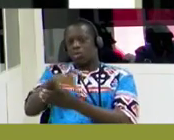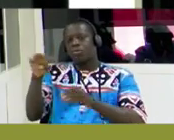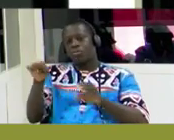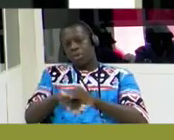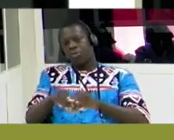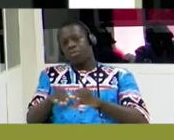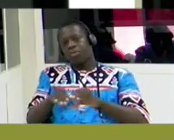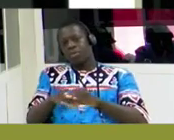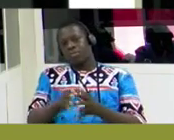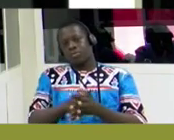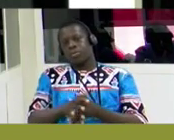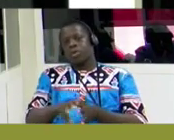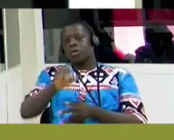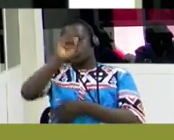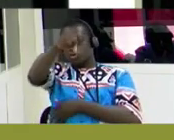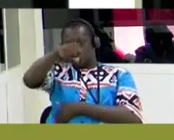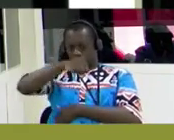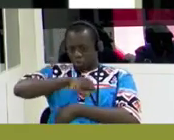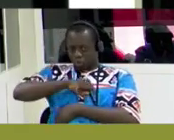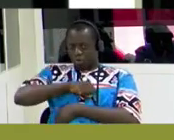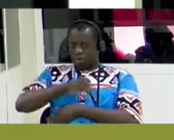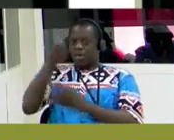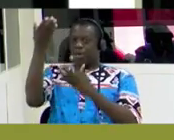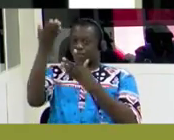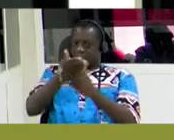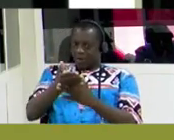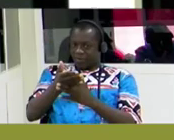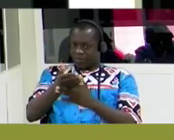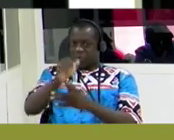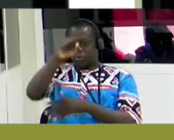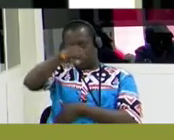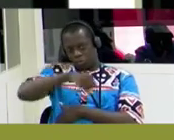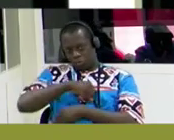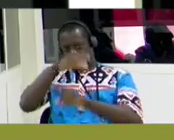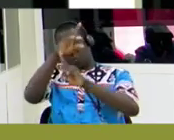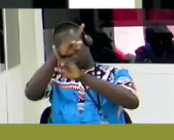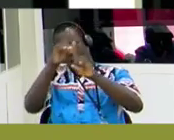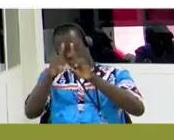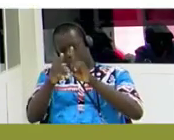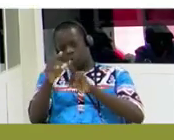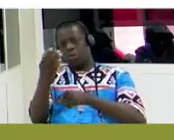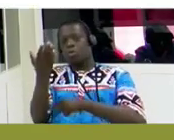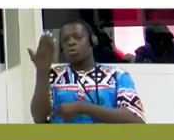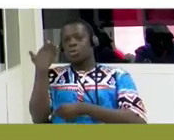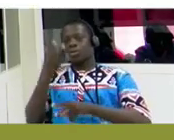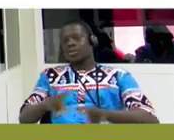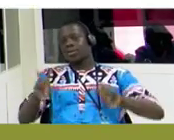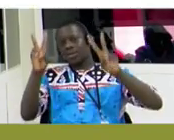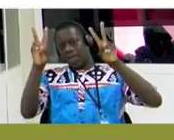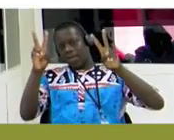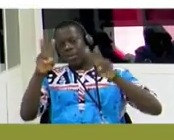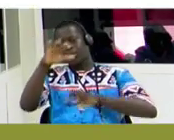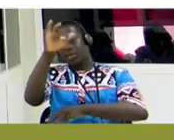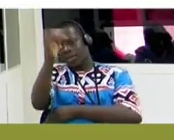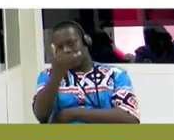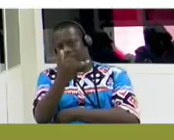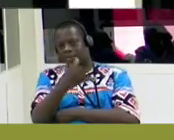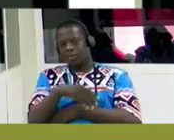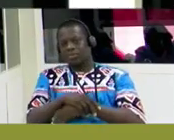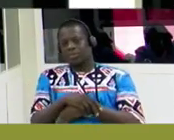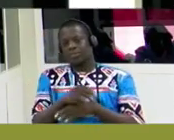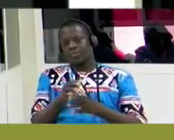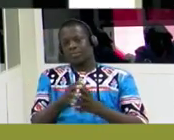But your position, your belief is that belief, it was Yahya Jammeh. Yeah, my belief was it was Yahya Jammeh because... Was there a